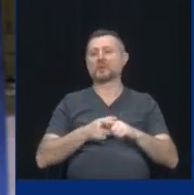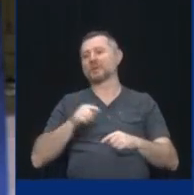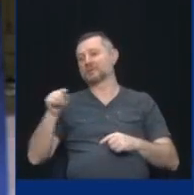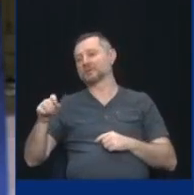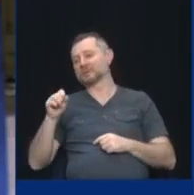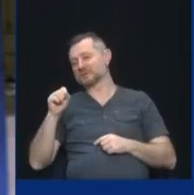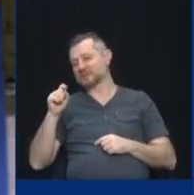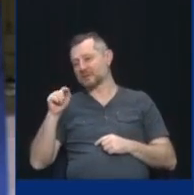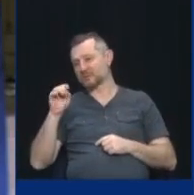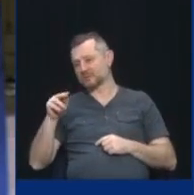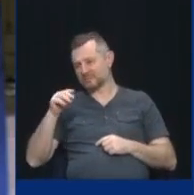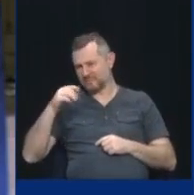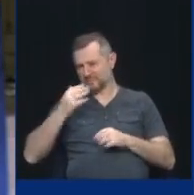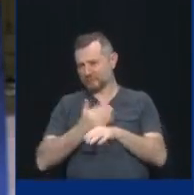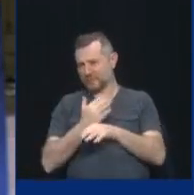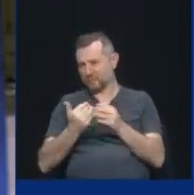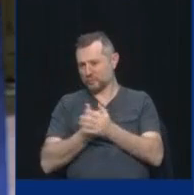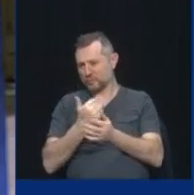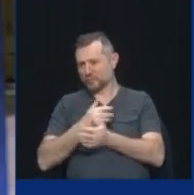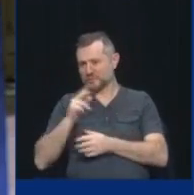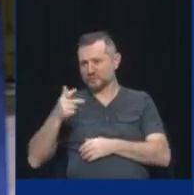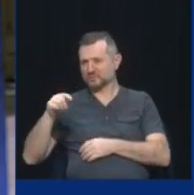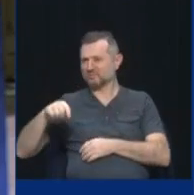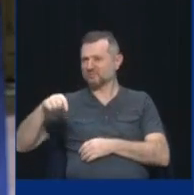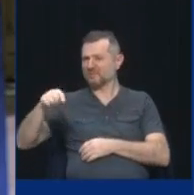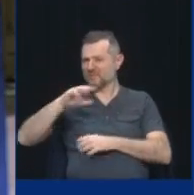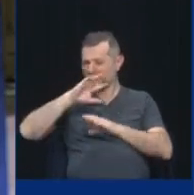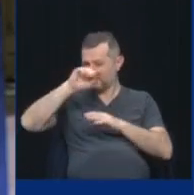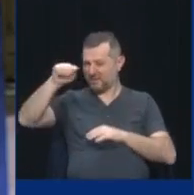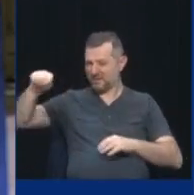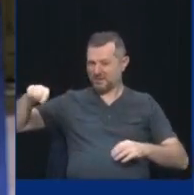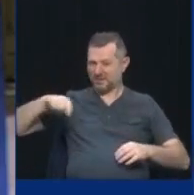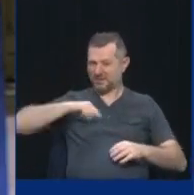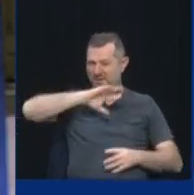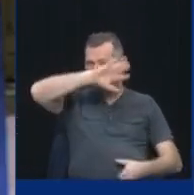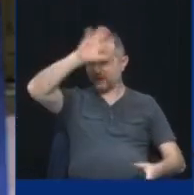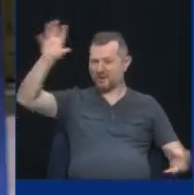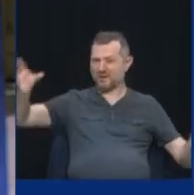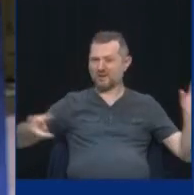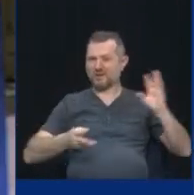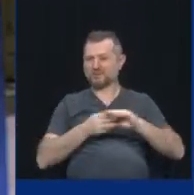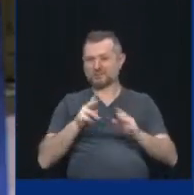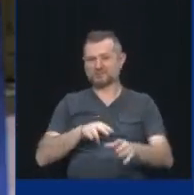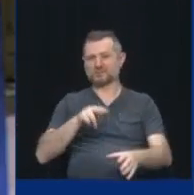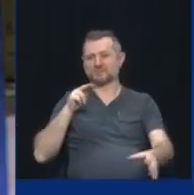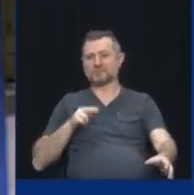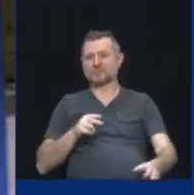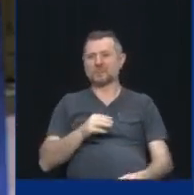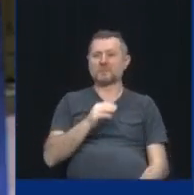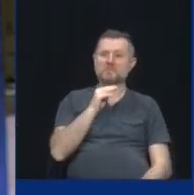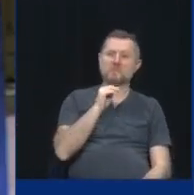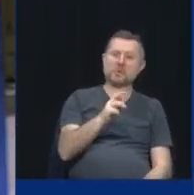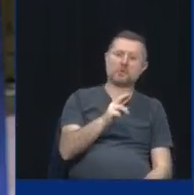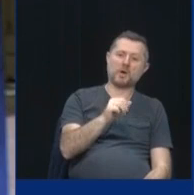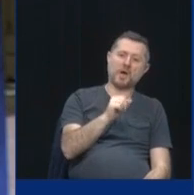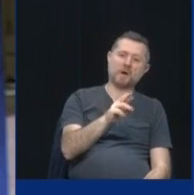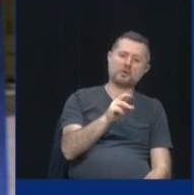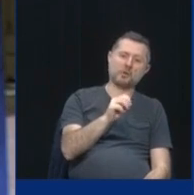Railroad. It's the totality that you have to see now. Mr. Aronson? As Janet brought